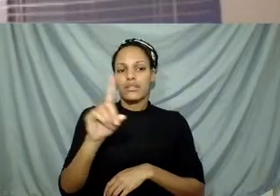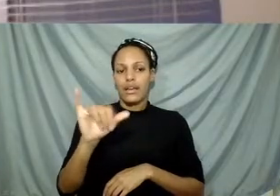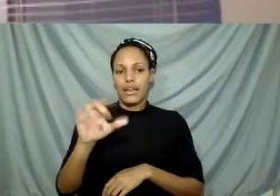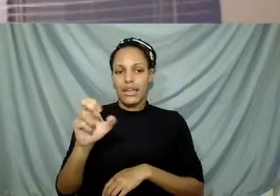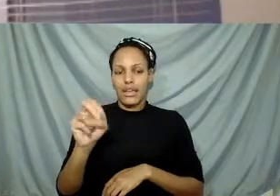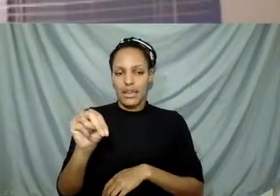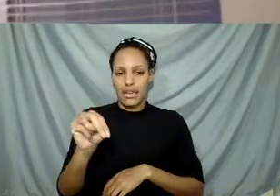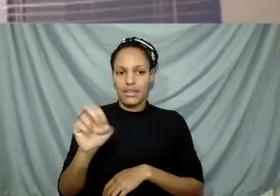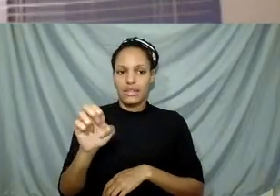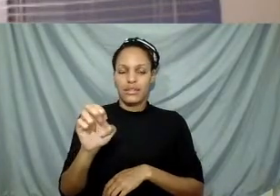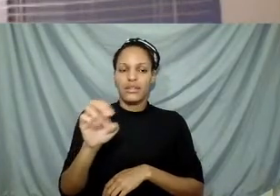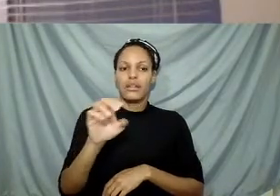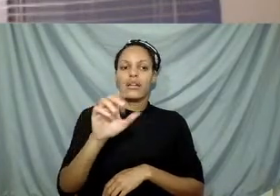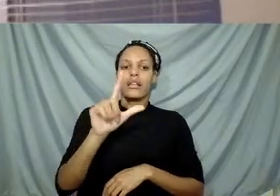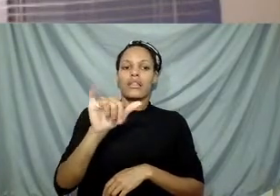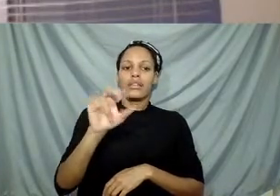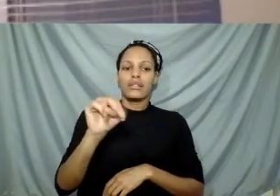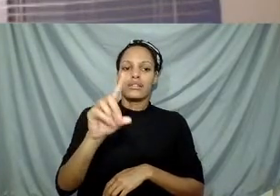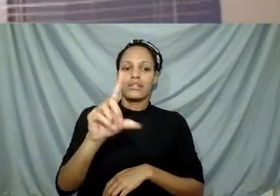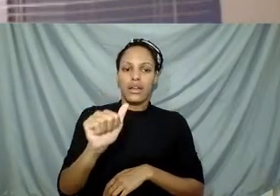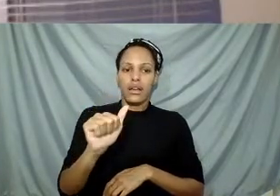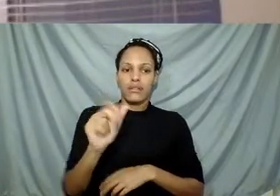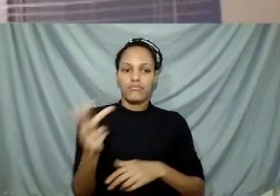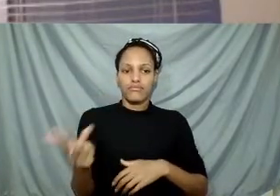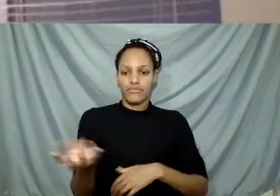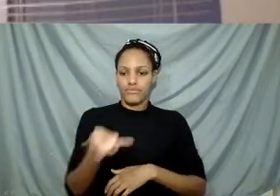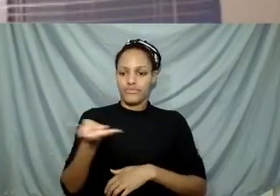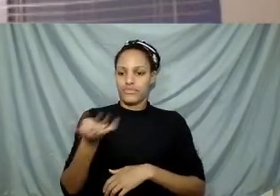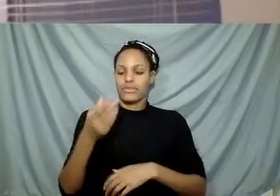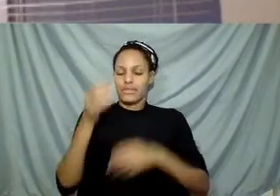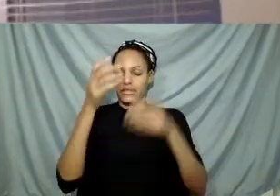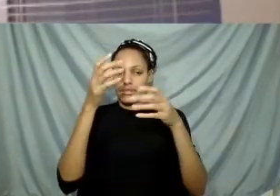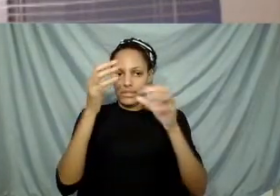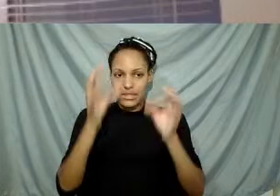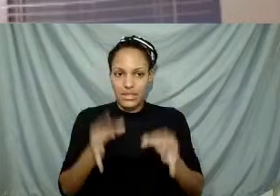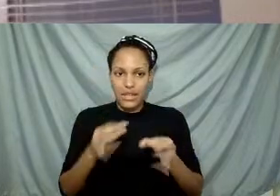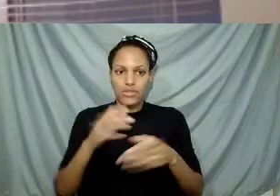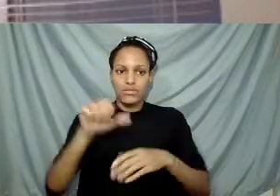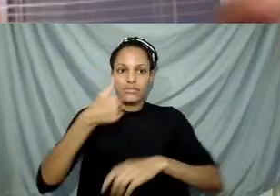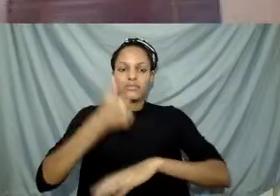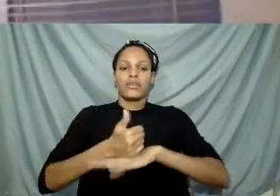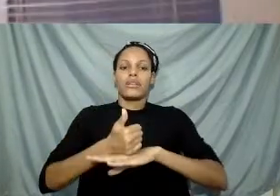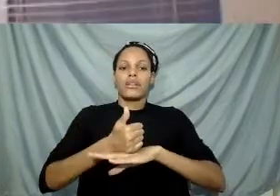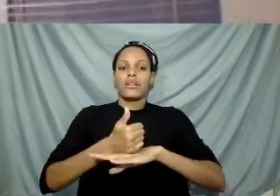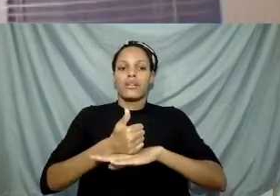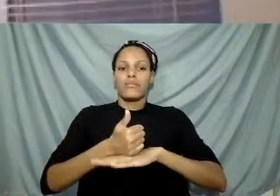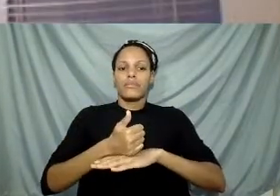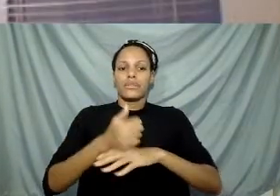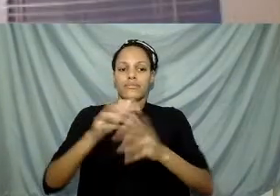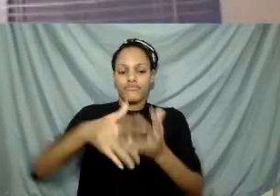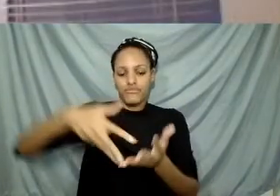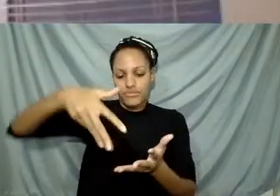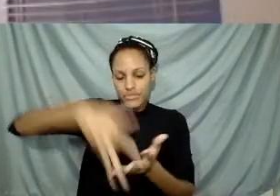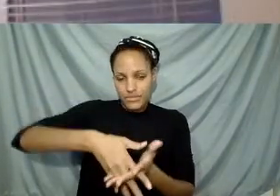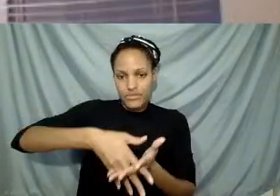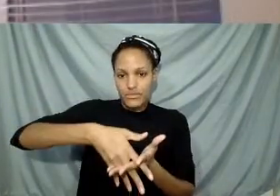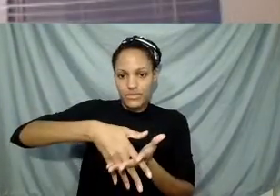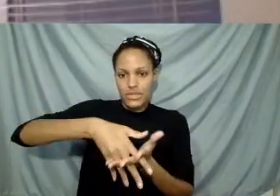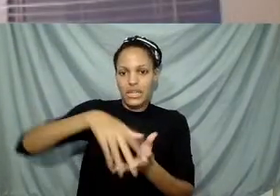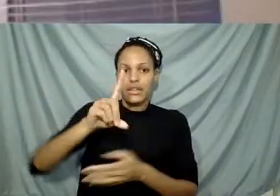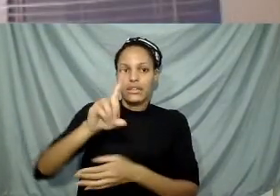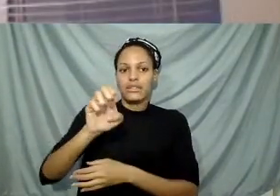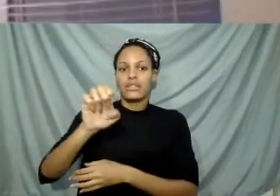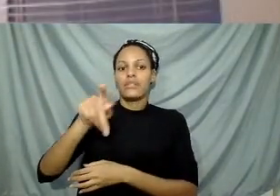Linda Spriggs, and we co-founded Deeply Rooted to continue the work that we had come together to do in Chicago through Joseph